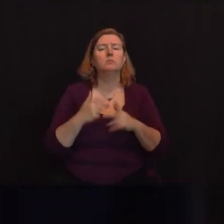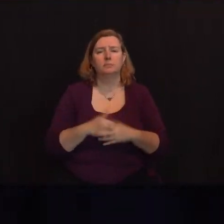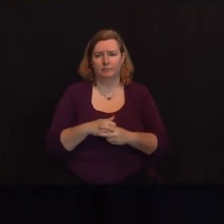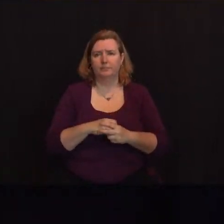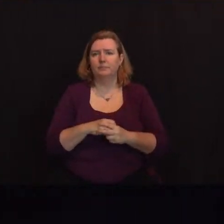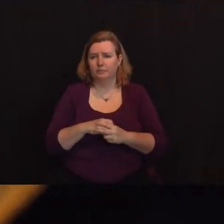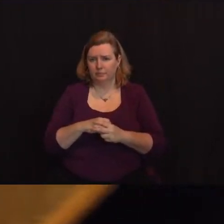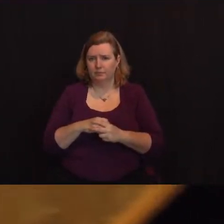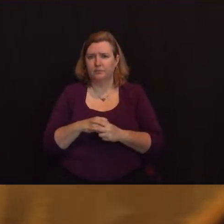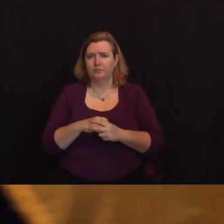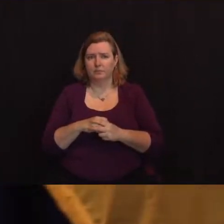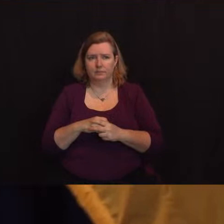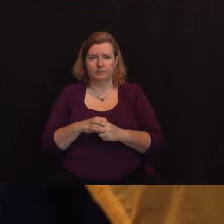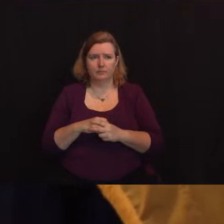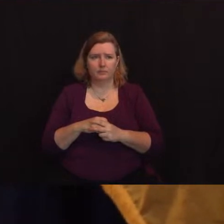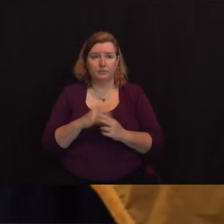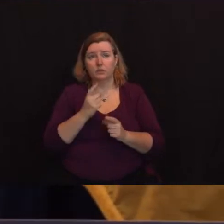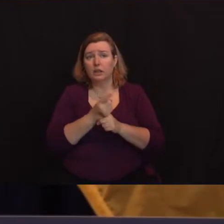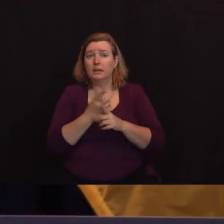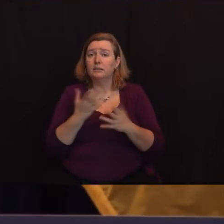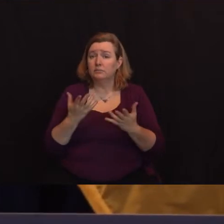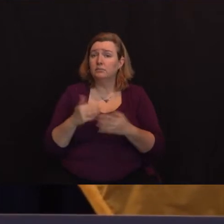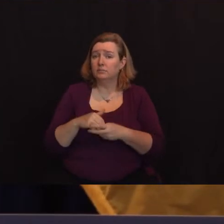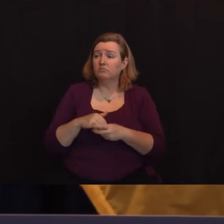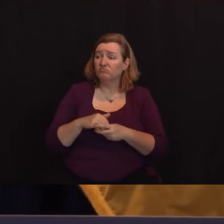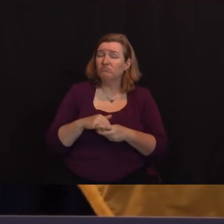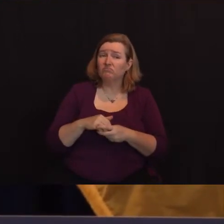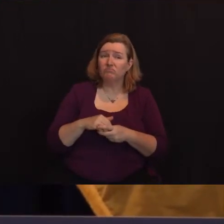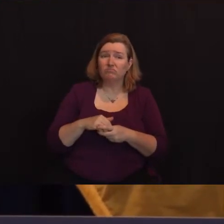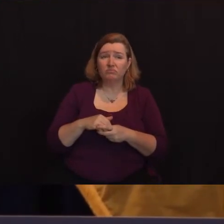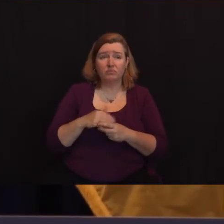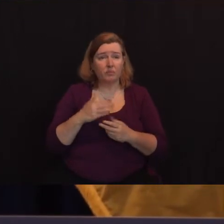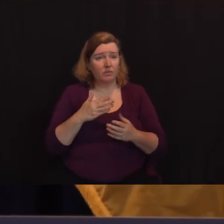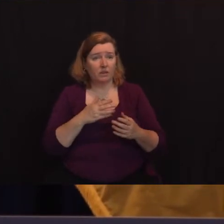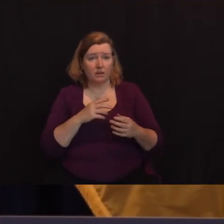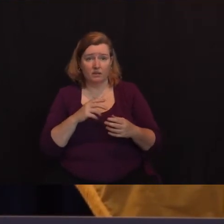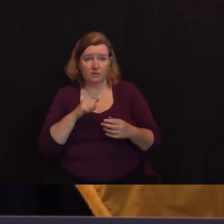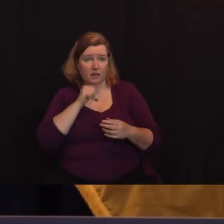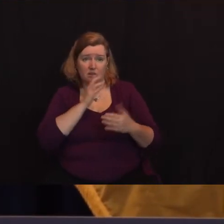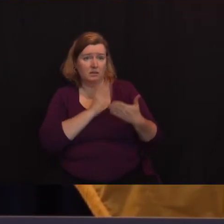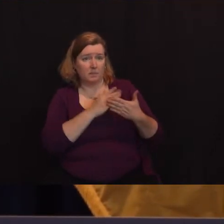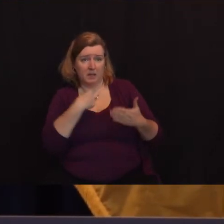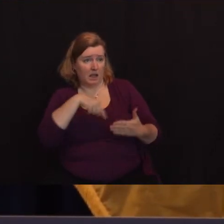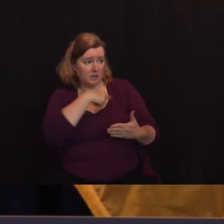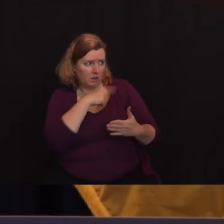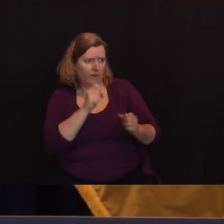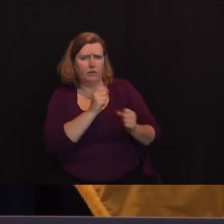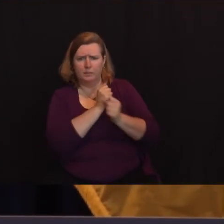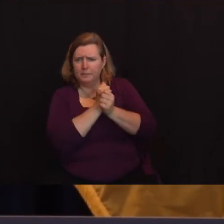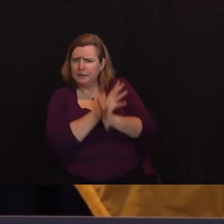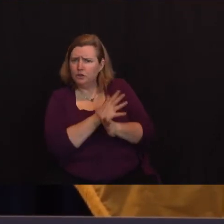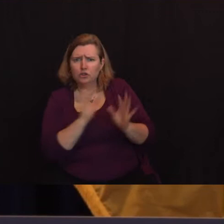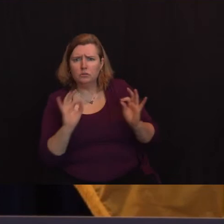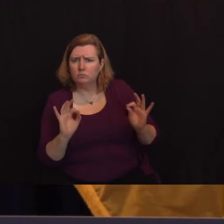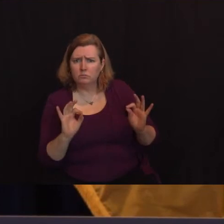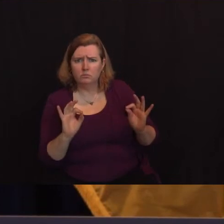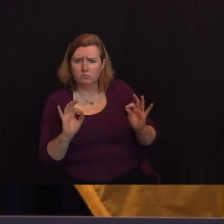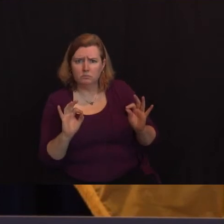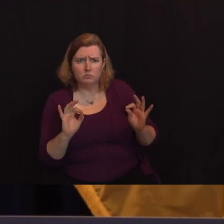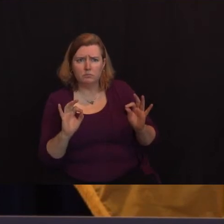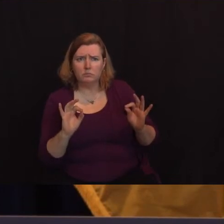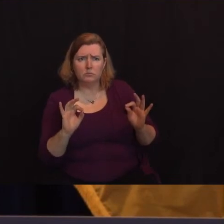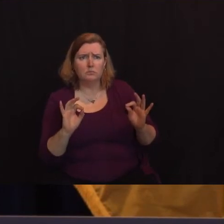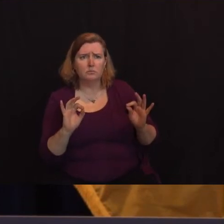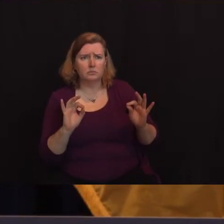another reminder that life goes on, right? So Mother Nature doesn't decide just because we're going through a pandemic to take the winter off or the summer off in